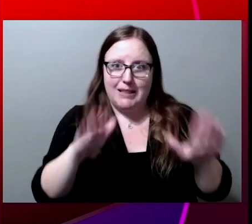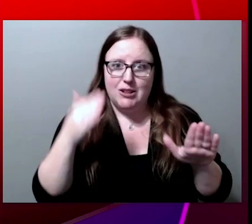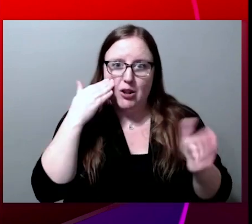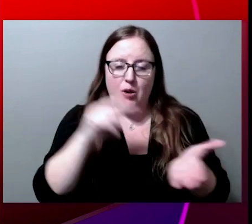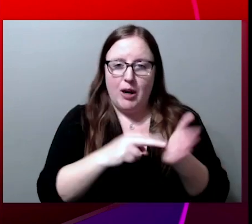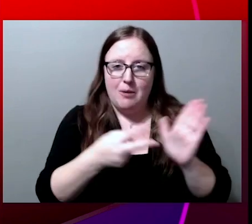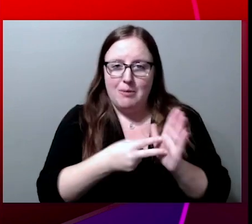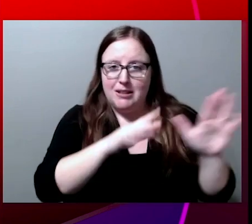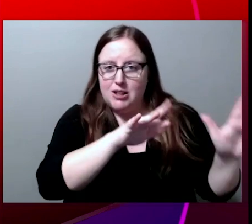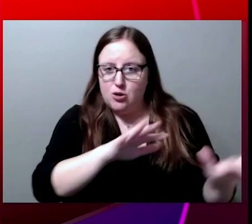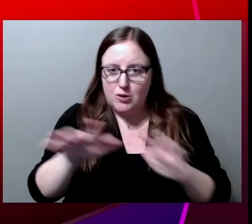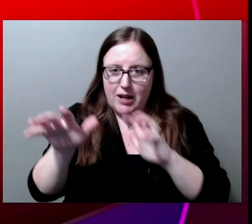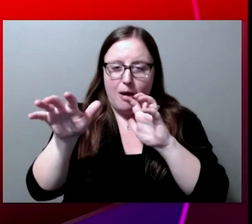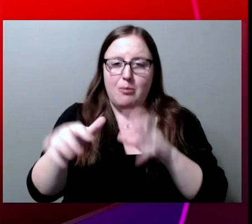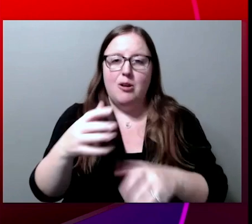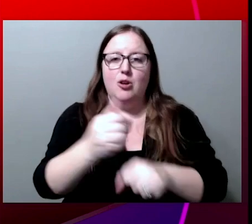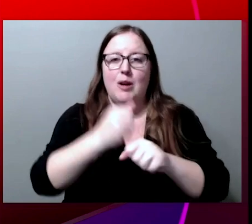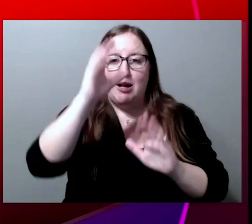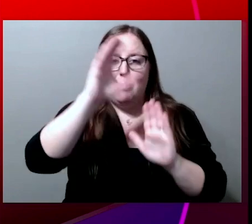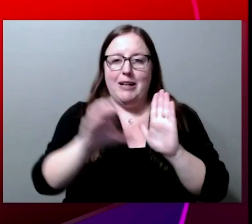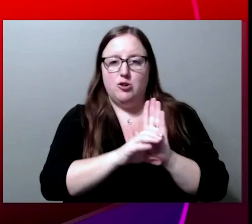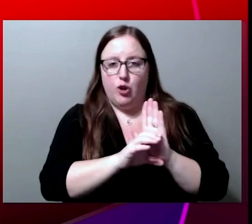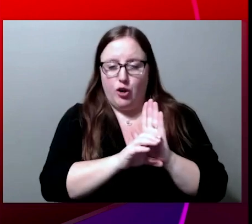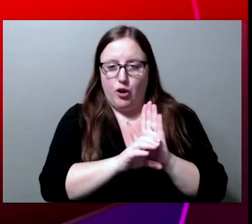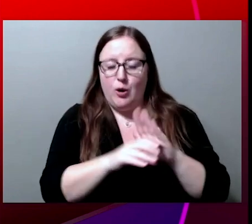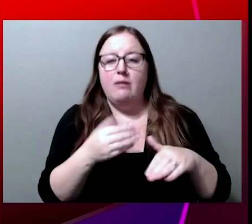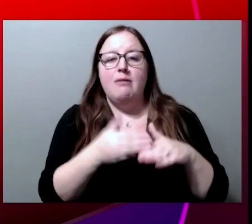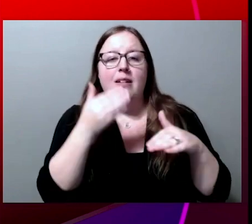you get a picture. And